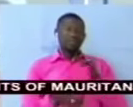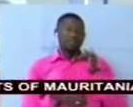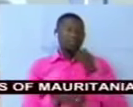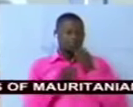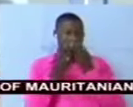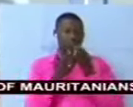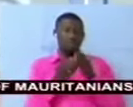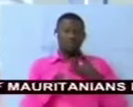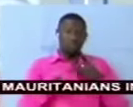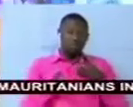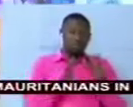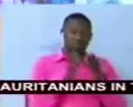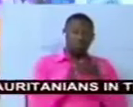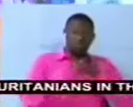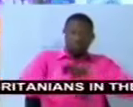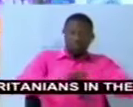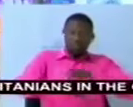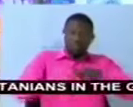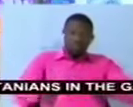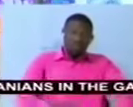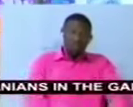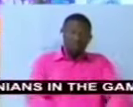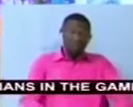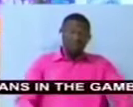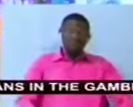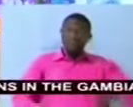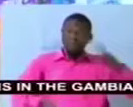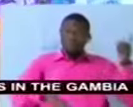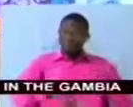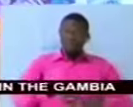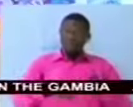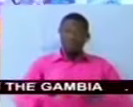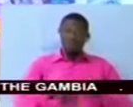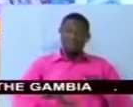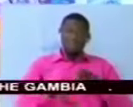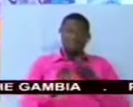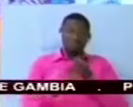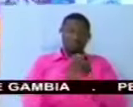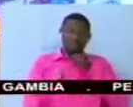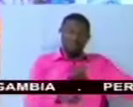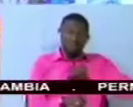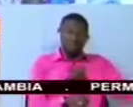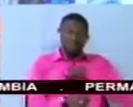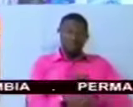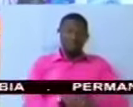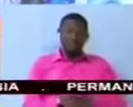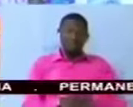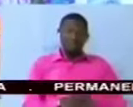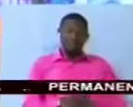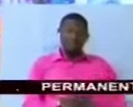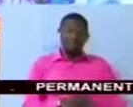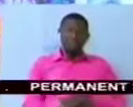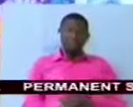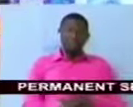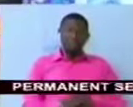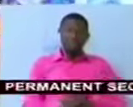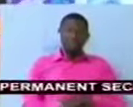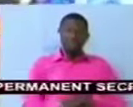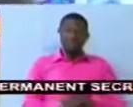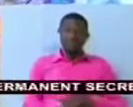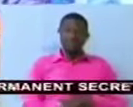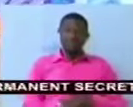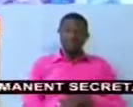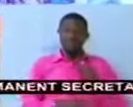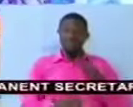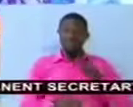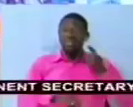that the way he was cuffed and was beaten, the way he was trying to protect himself. Bi koko xatché di door fek mu ngi ton.